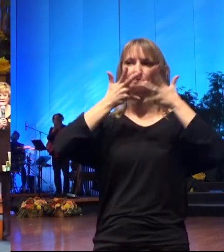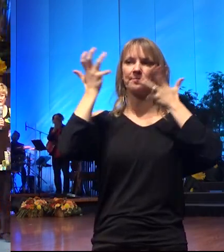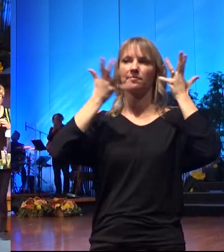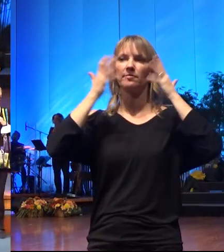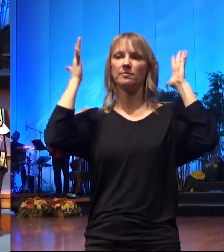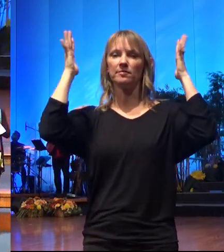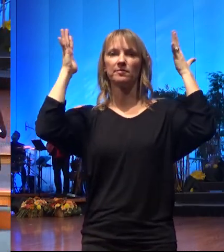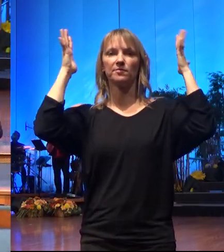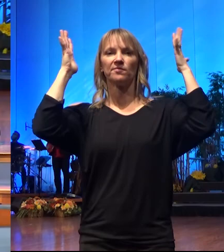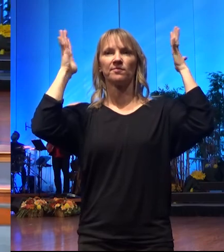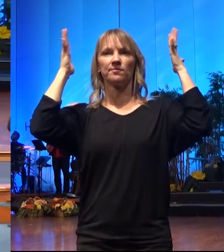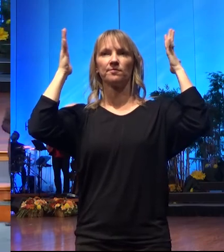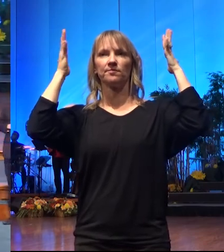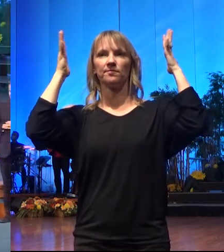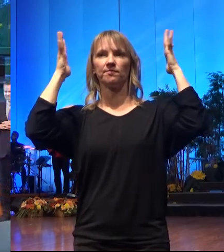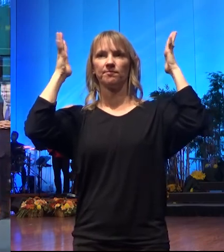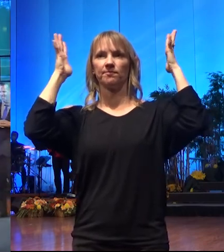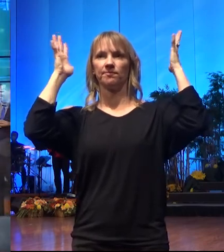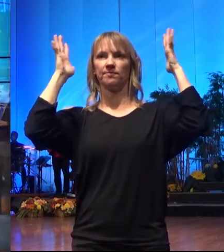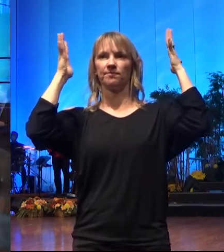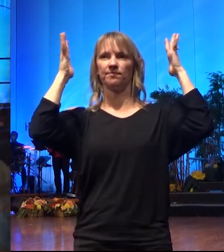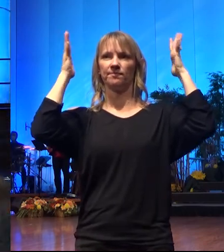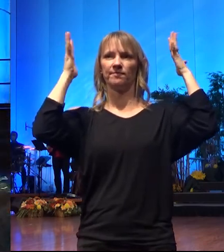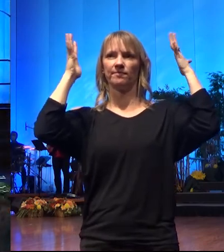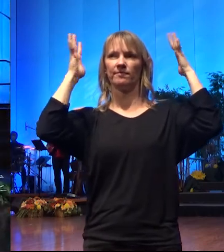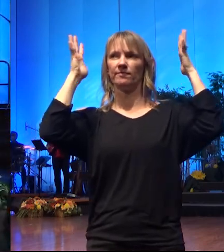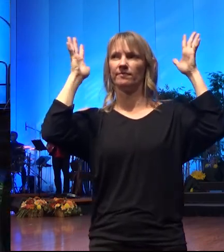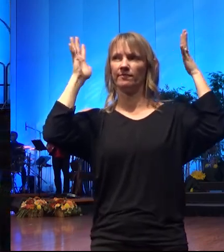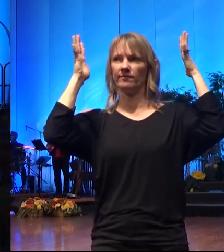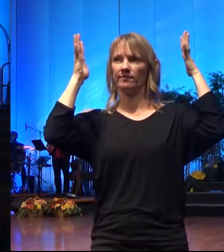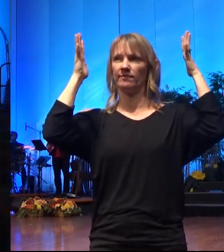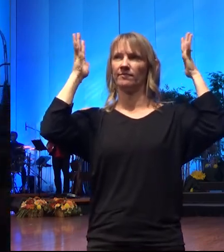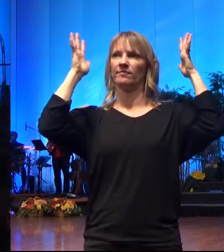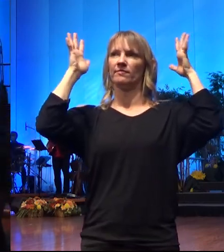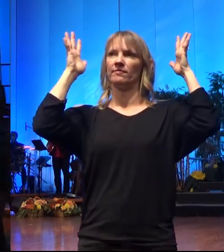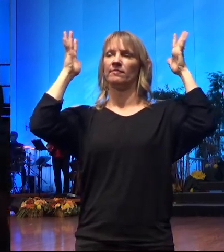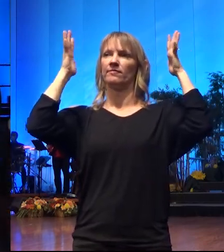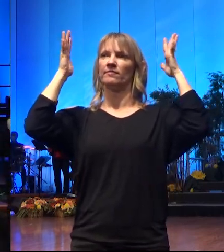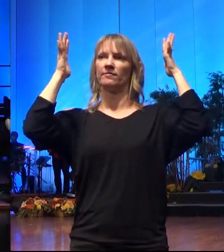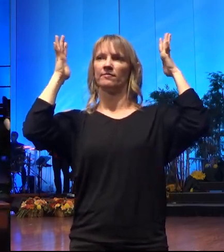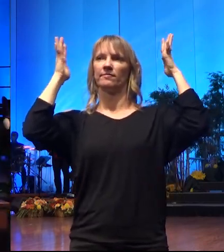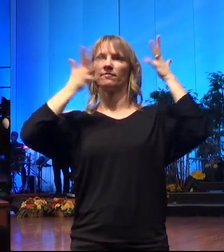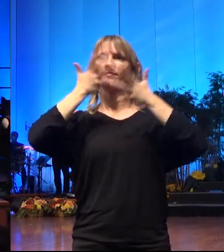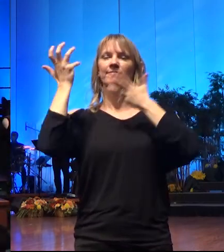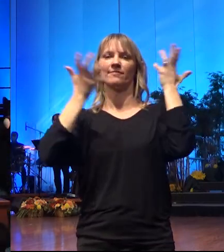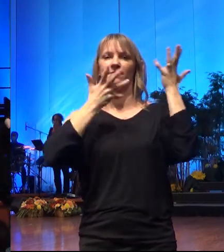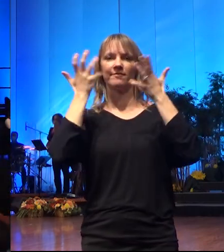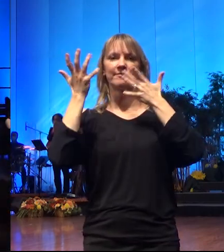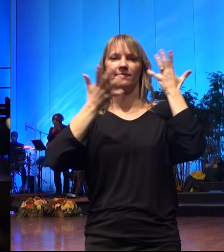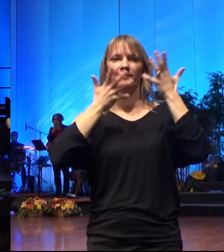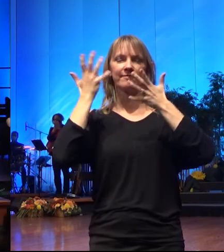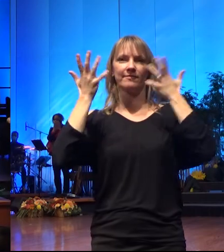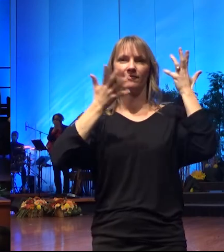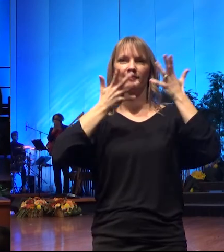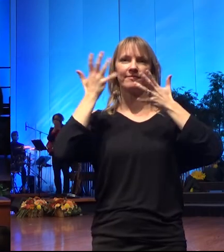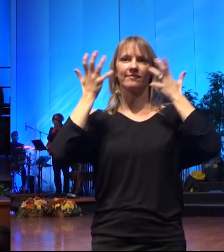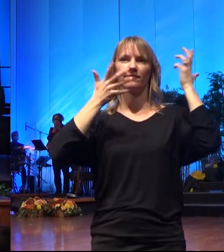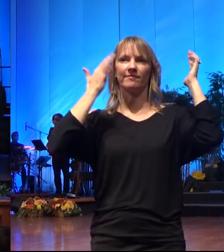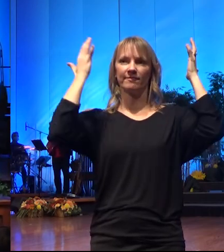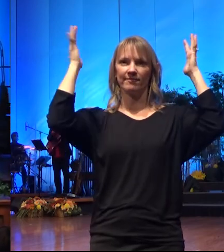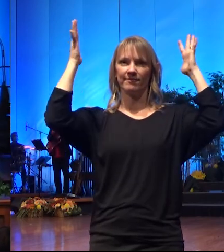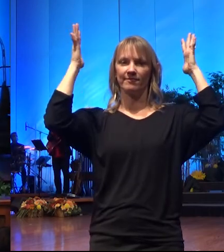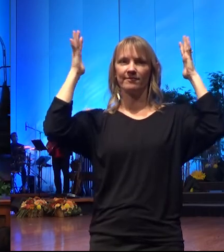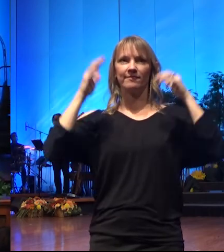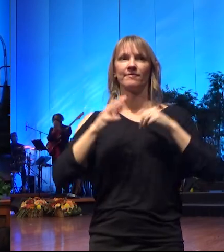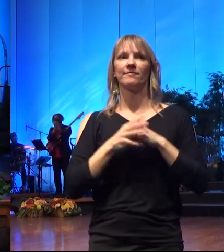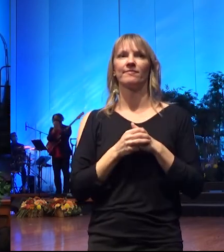And you know, I got so excited about Scott going to the golf mecca, I forgot to say that my friend Mark is going back